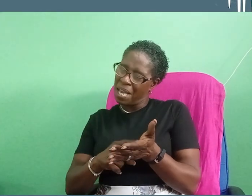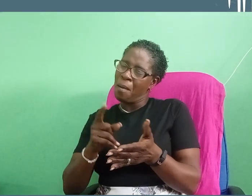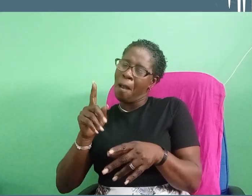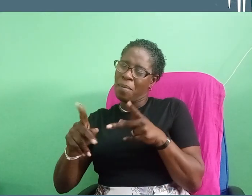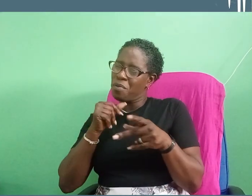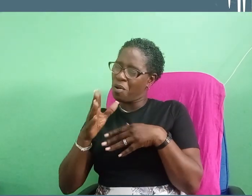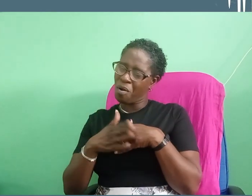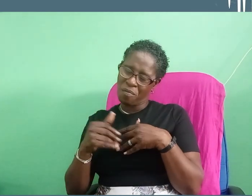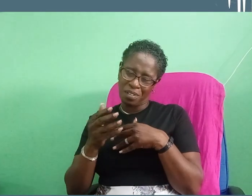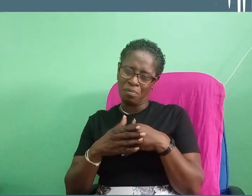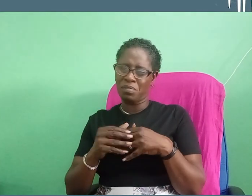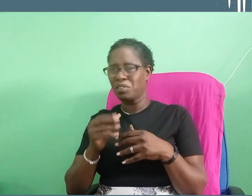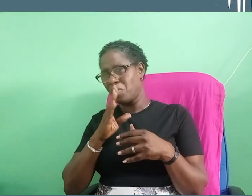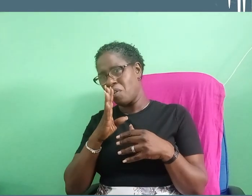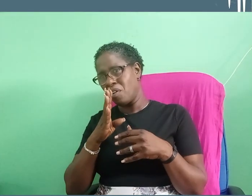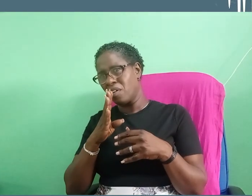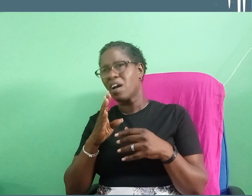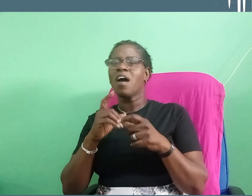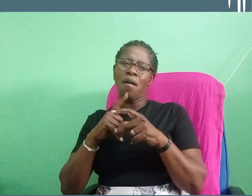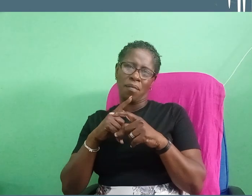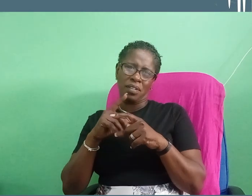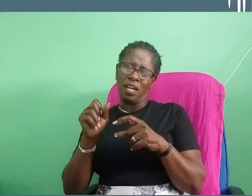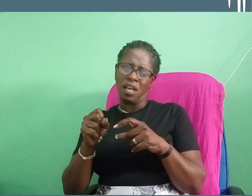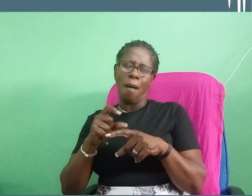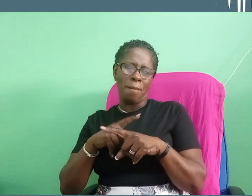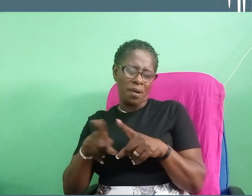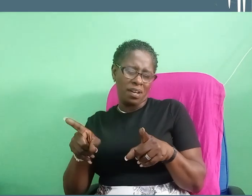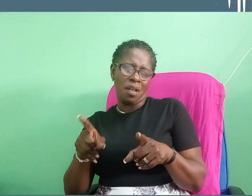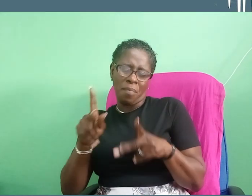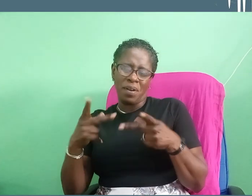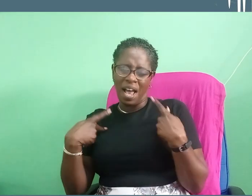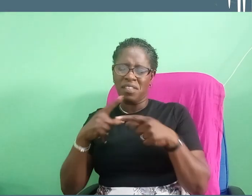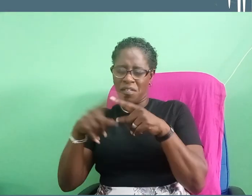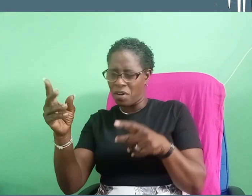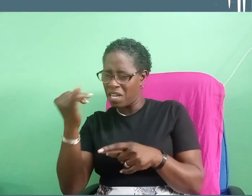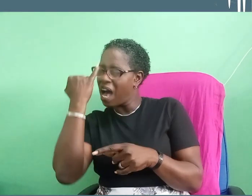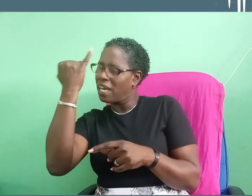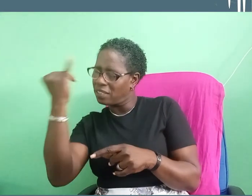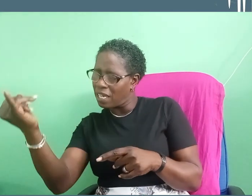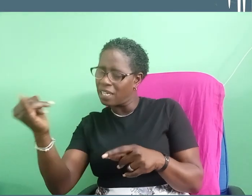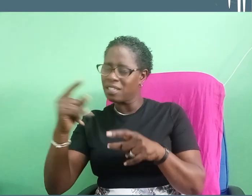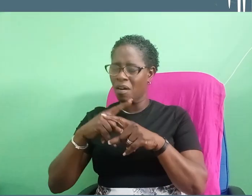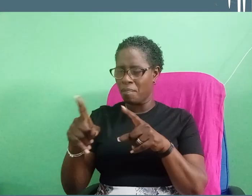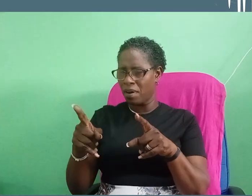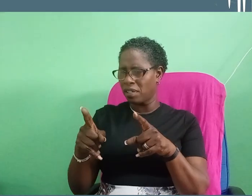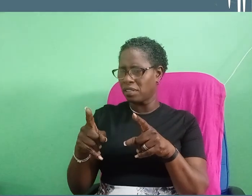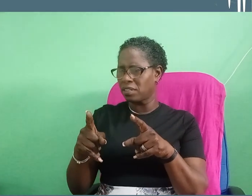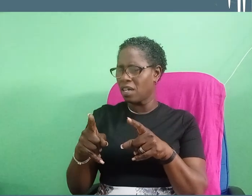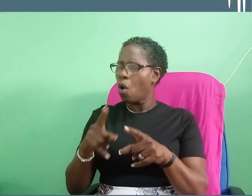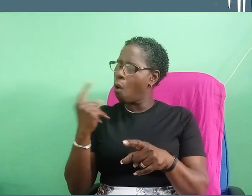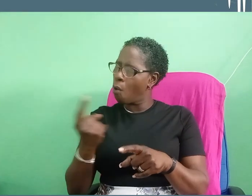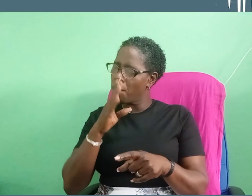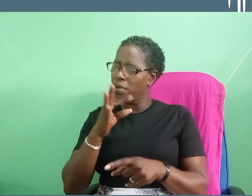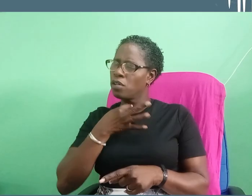can come at it with a lot of different perspectives and opinions, and just maintaining that posture of curiosity